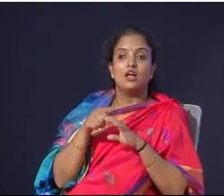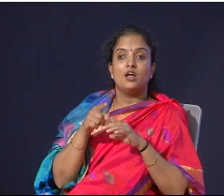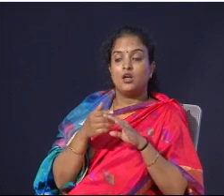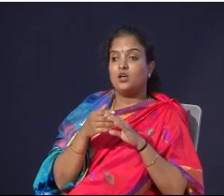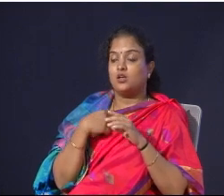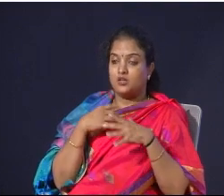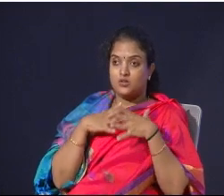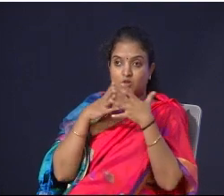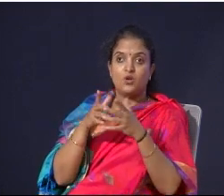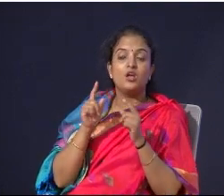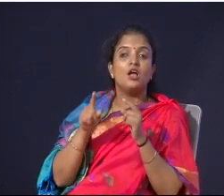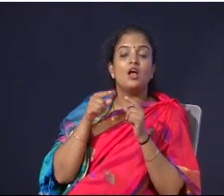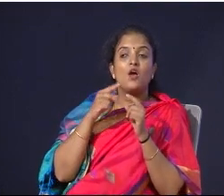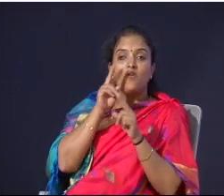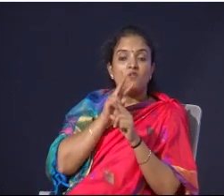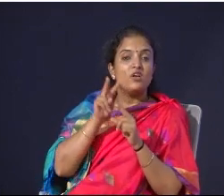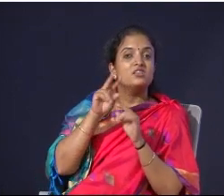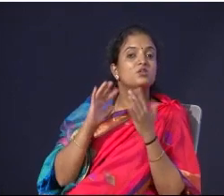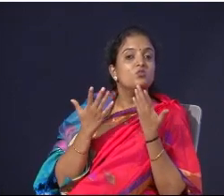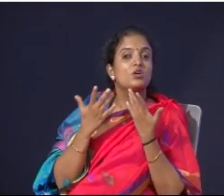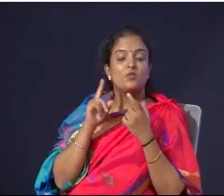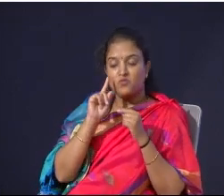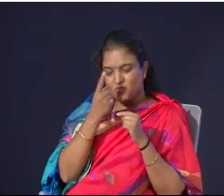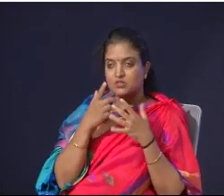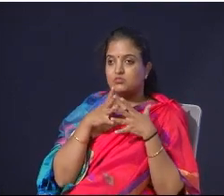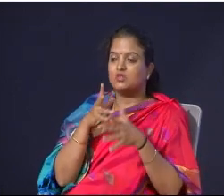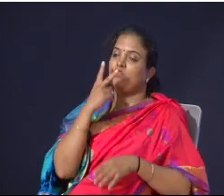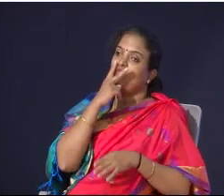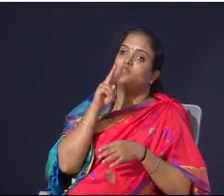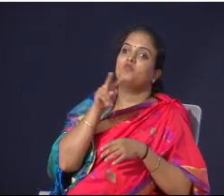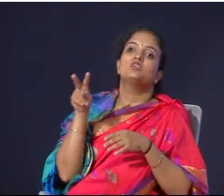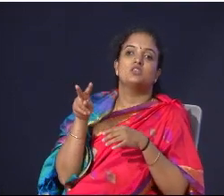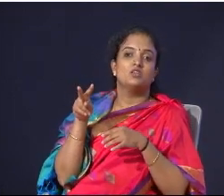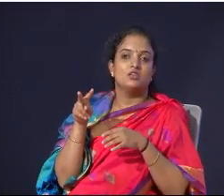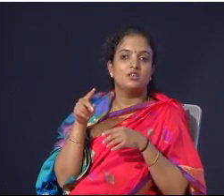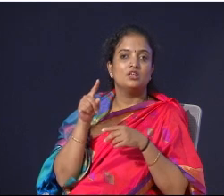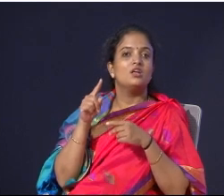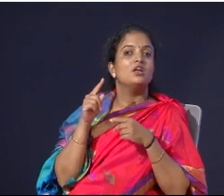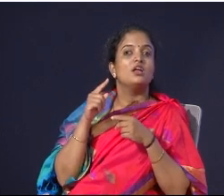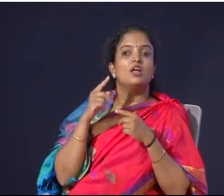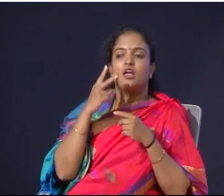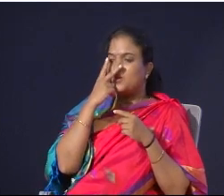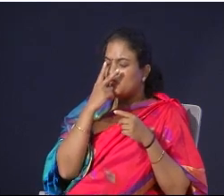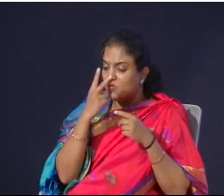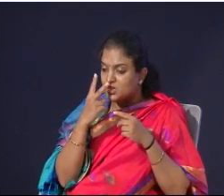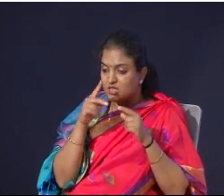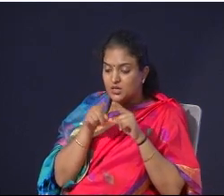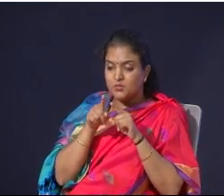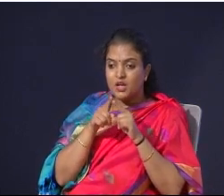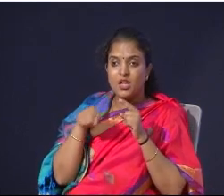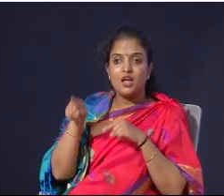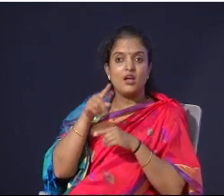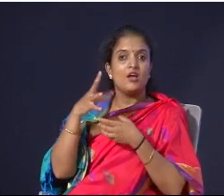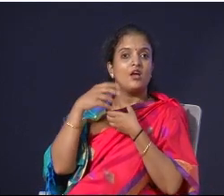on to what is vision rehabilitation, let's understand what is vision. Vision is a combination of visual acuity. Acuity is